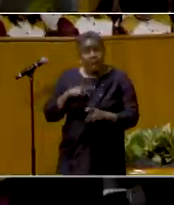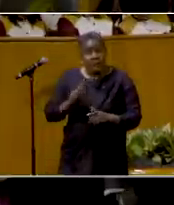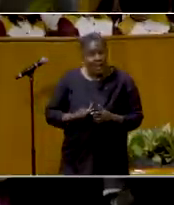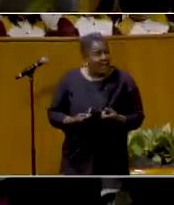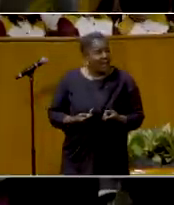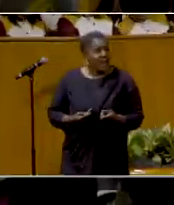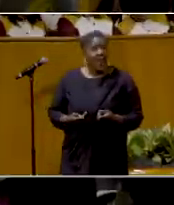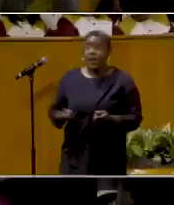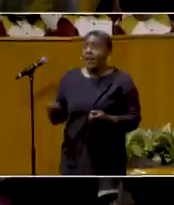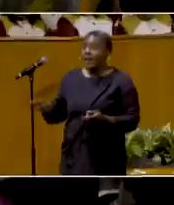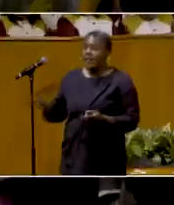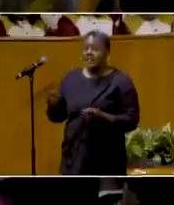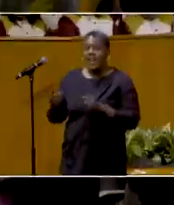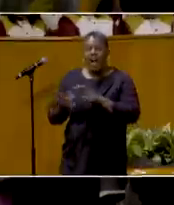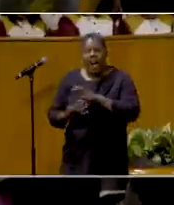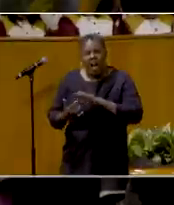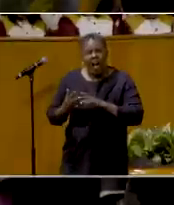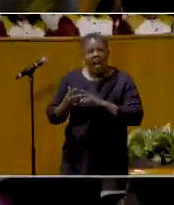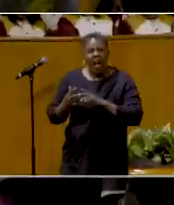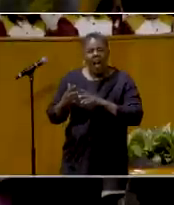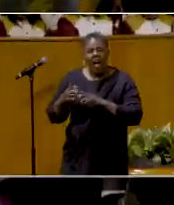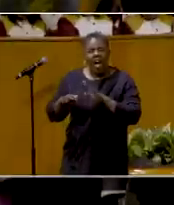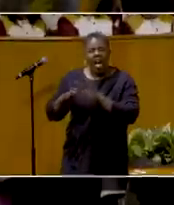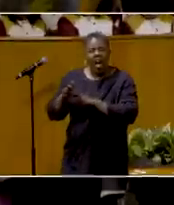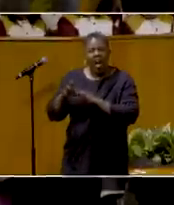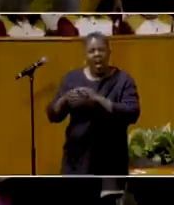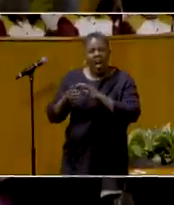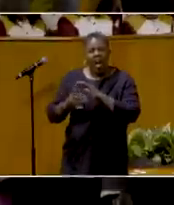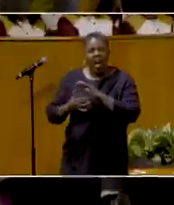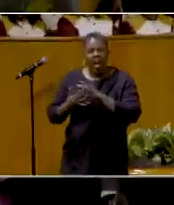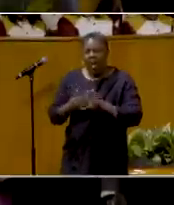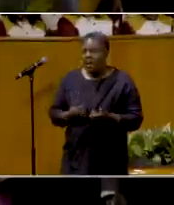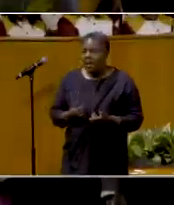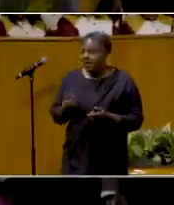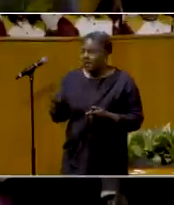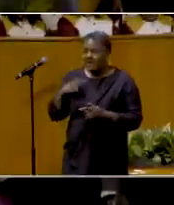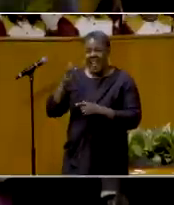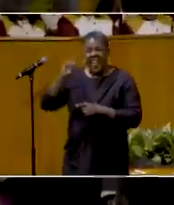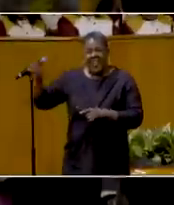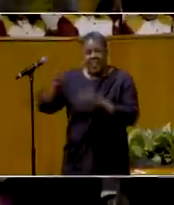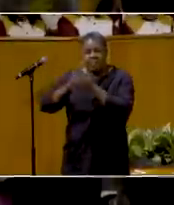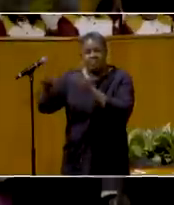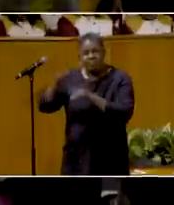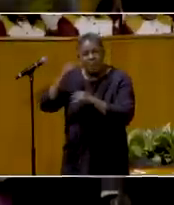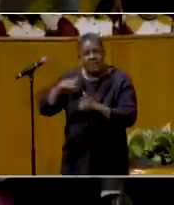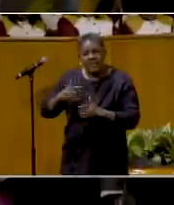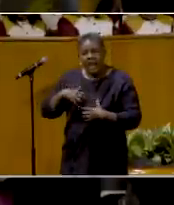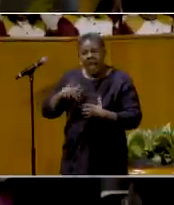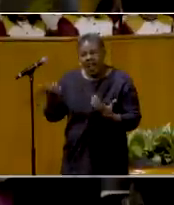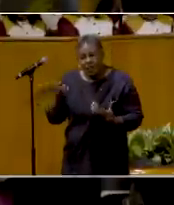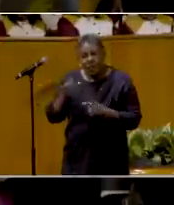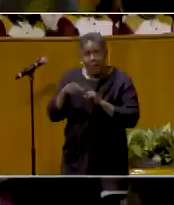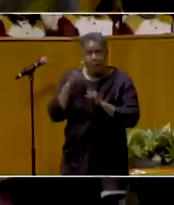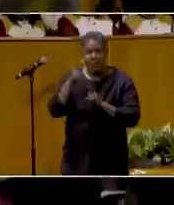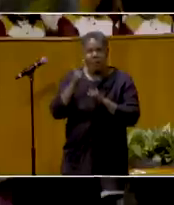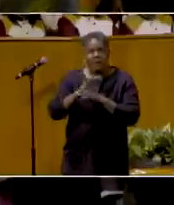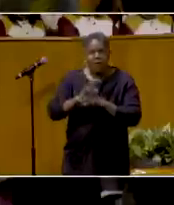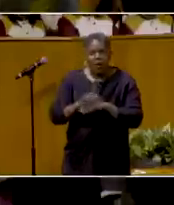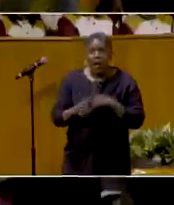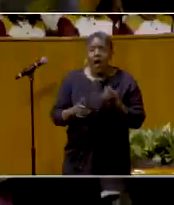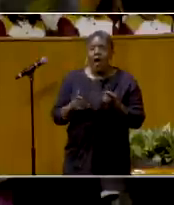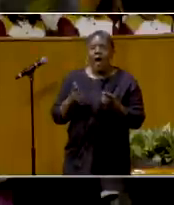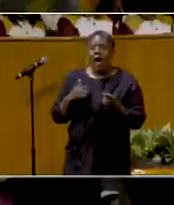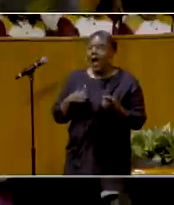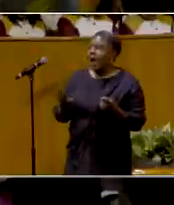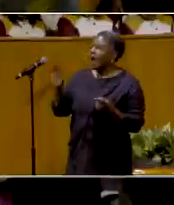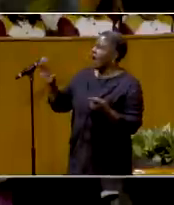He is furious. He's walking out because he's mad. And I just